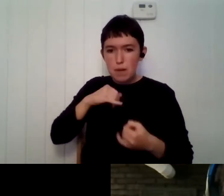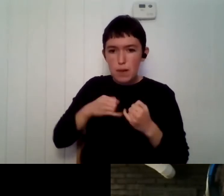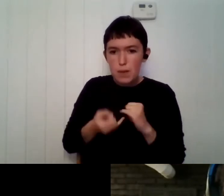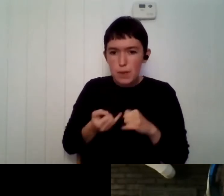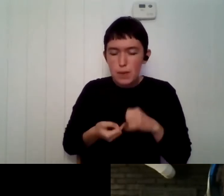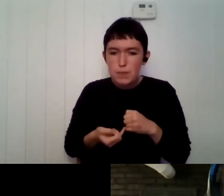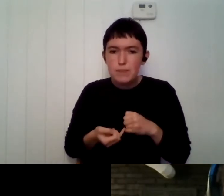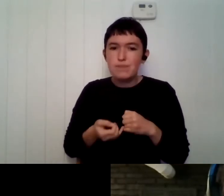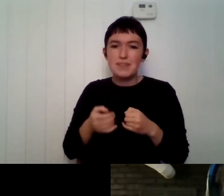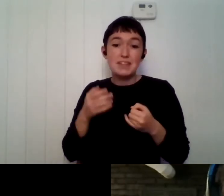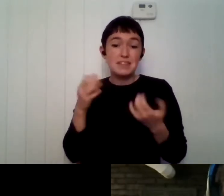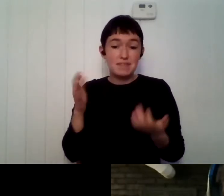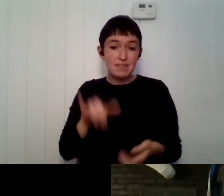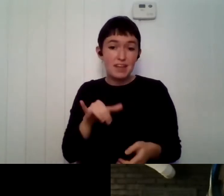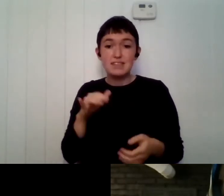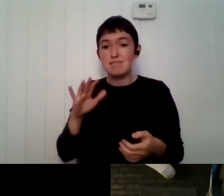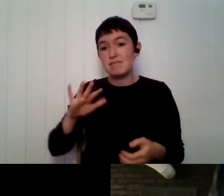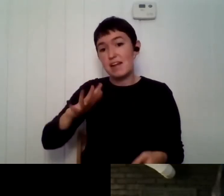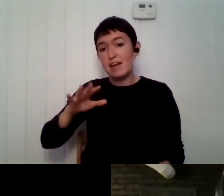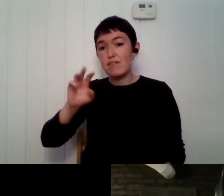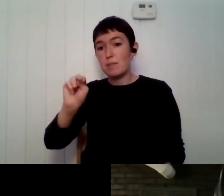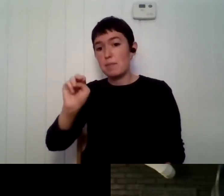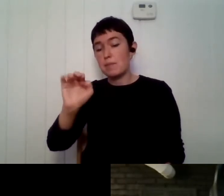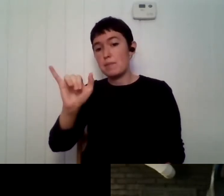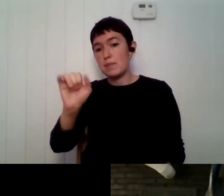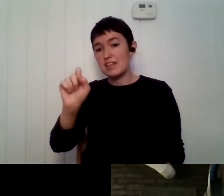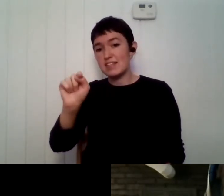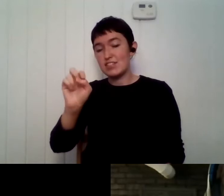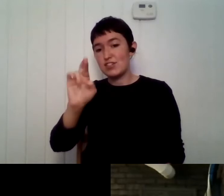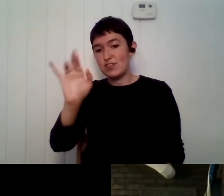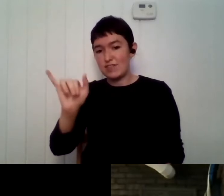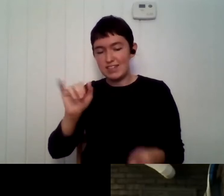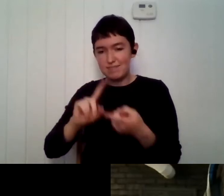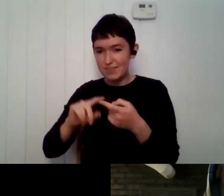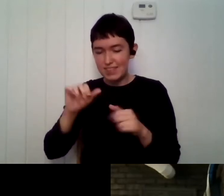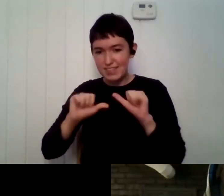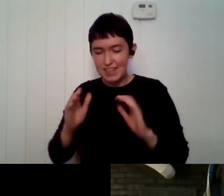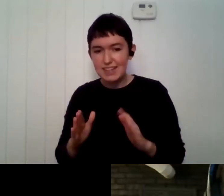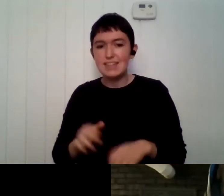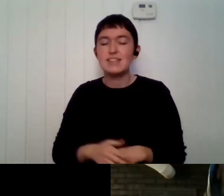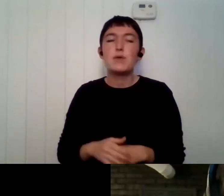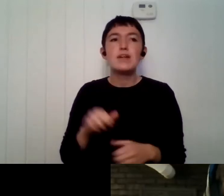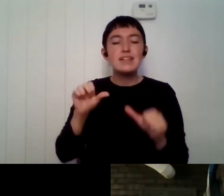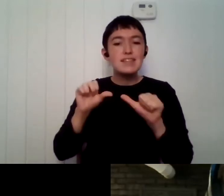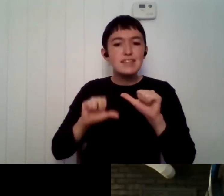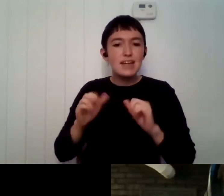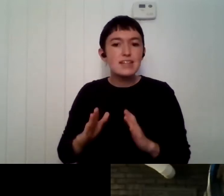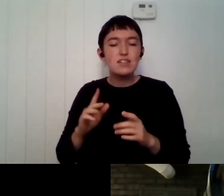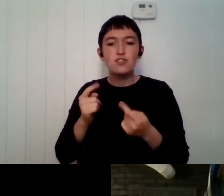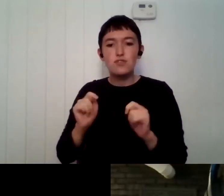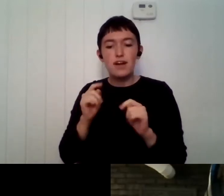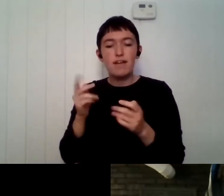kind of make it work, and you can kind of predict how that happens. And so one of the things that many scientists are trying to figure out is how they come